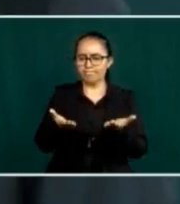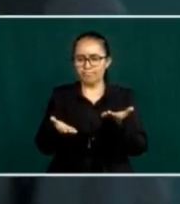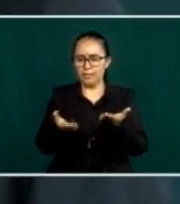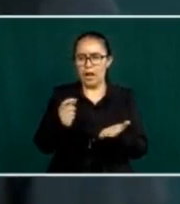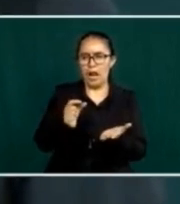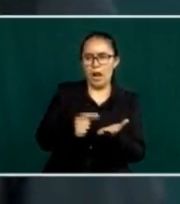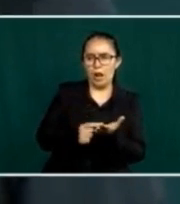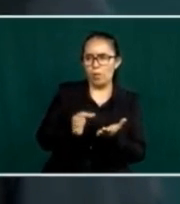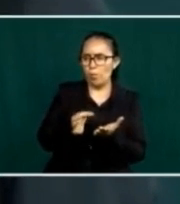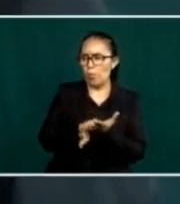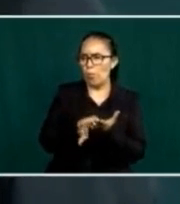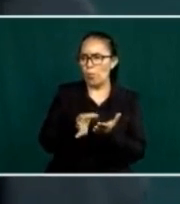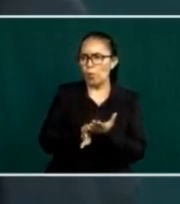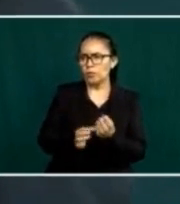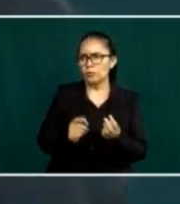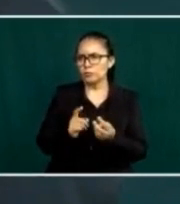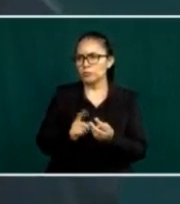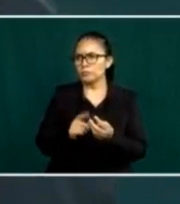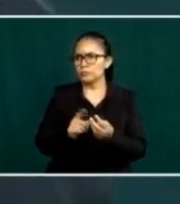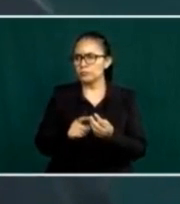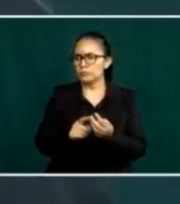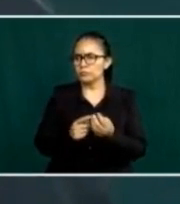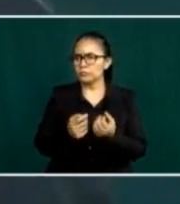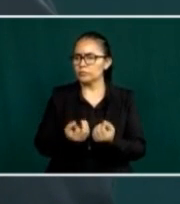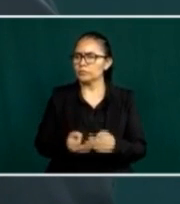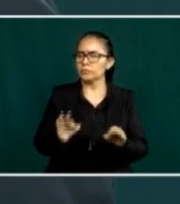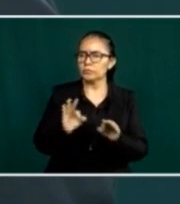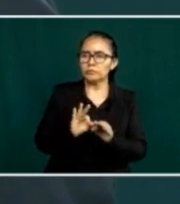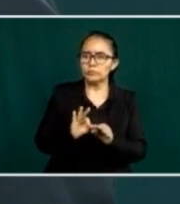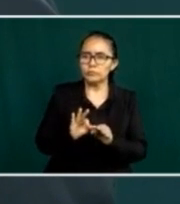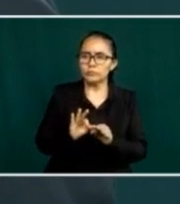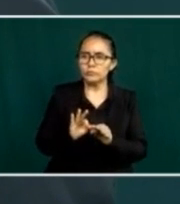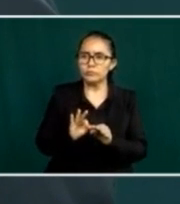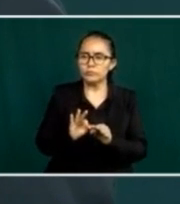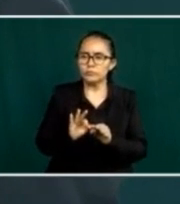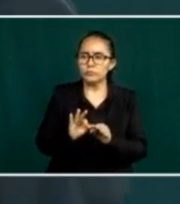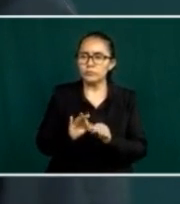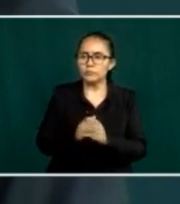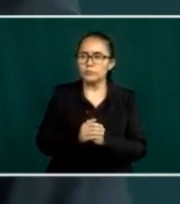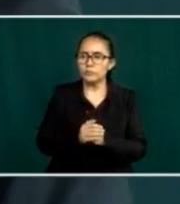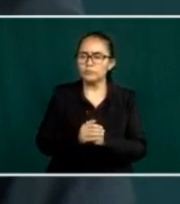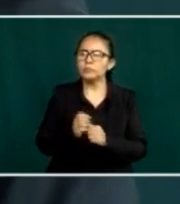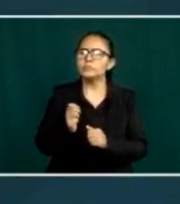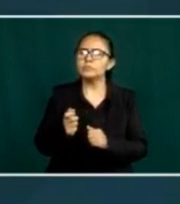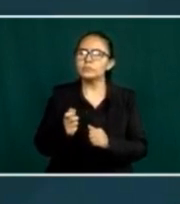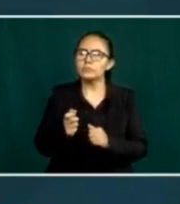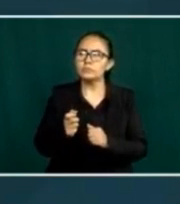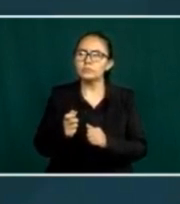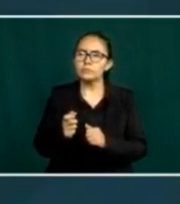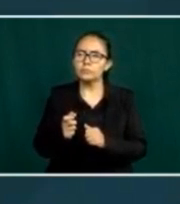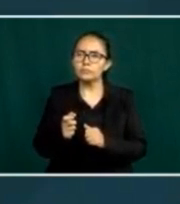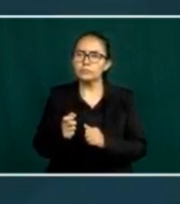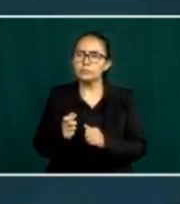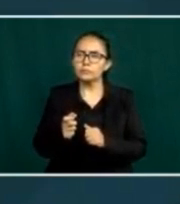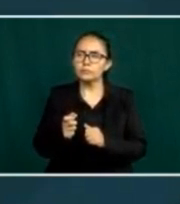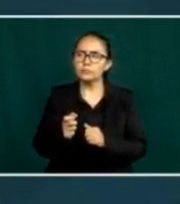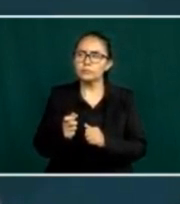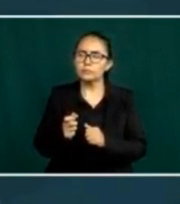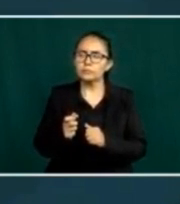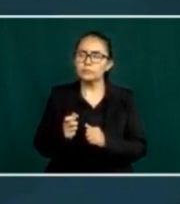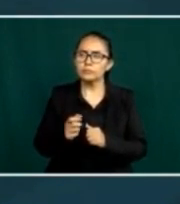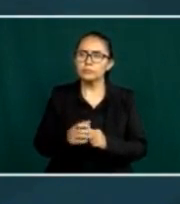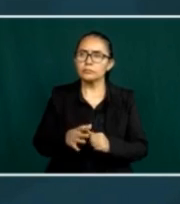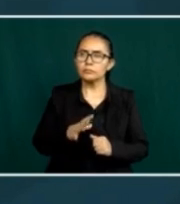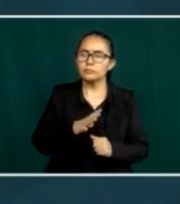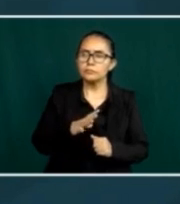needs to be remain controlled, and that there be growth. Those are the three